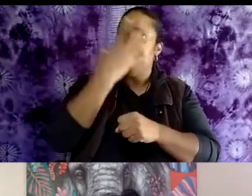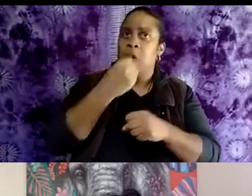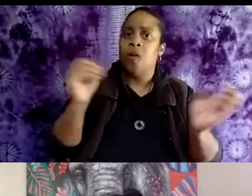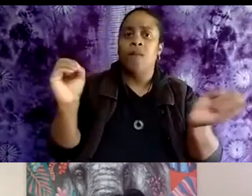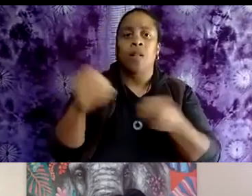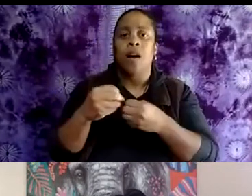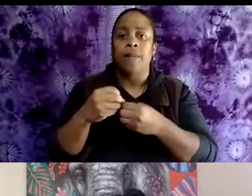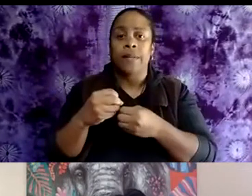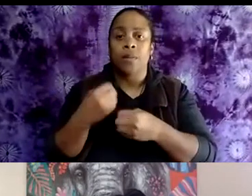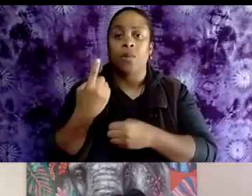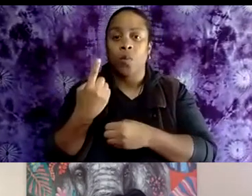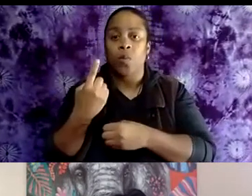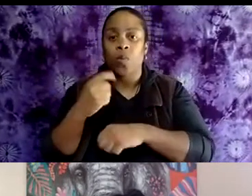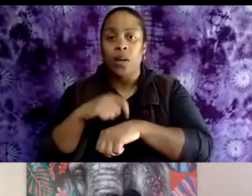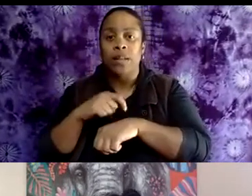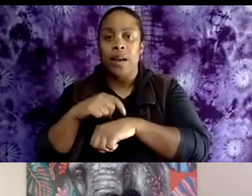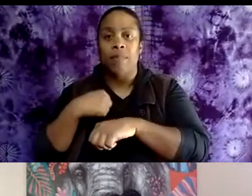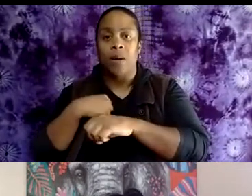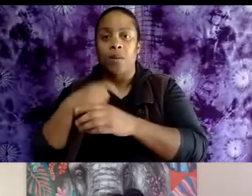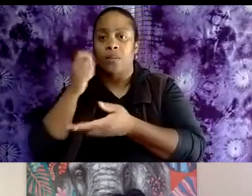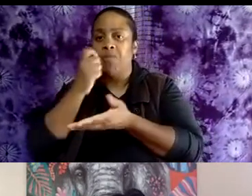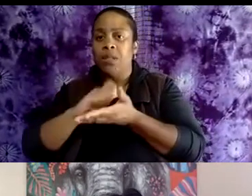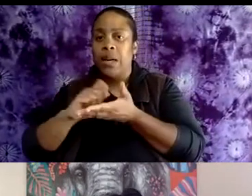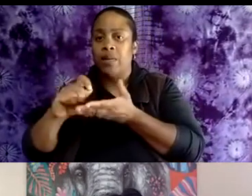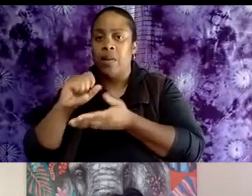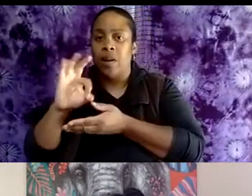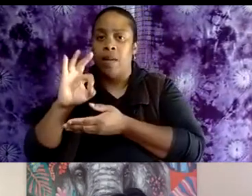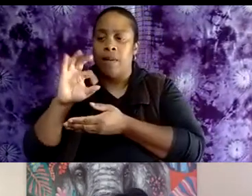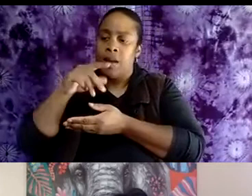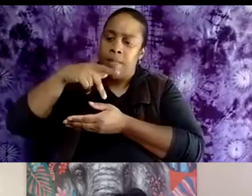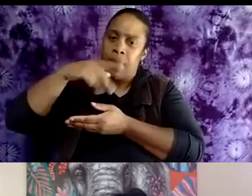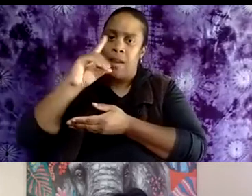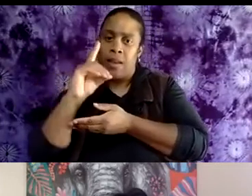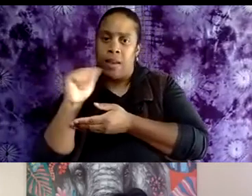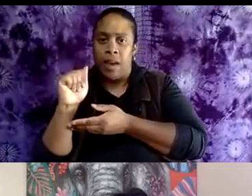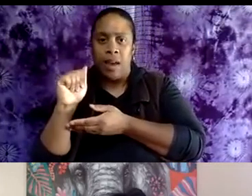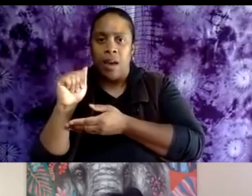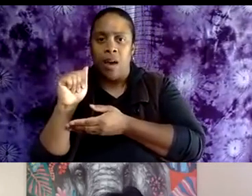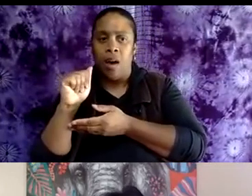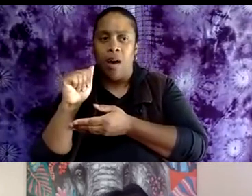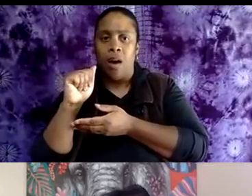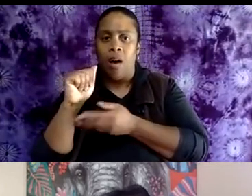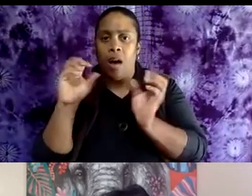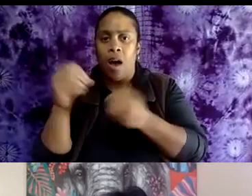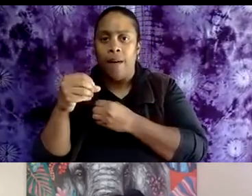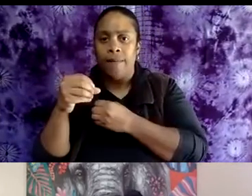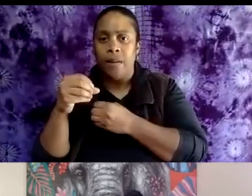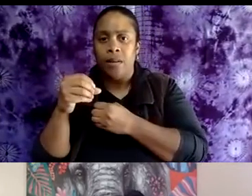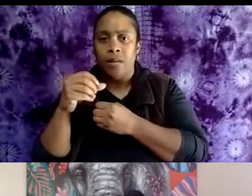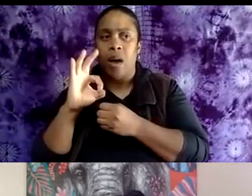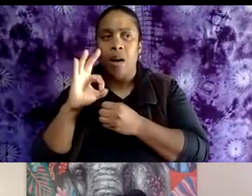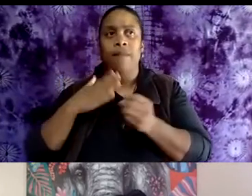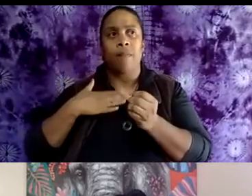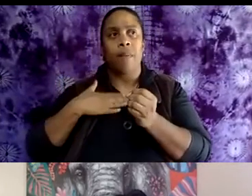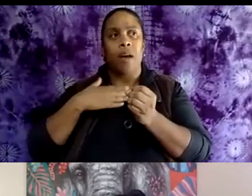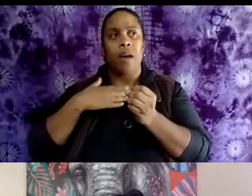the secretary of my PTA office, of my daughter's school. And then so